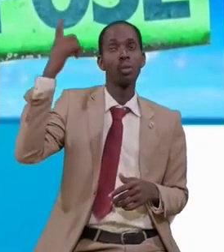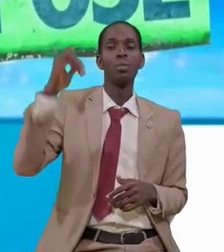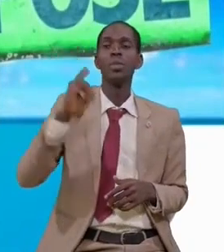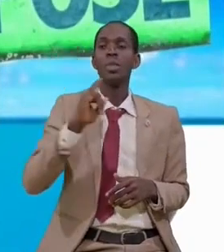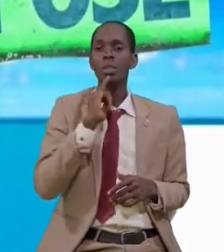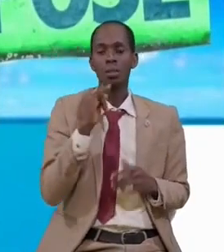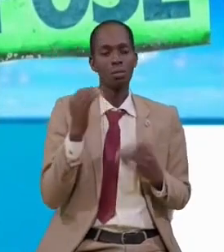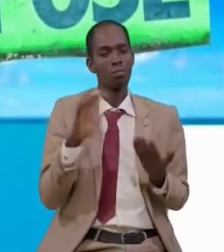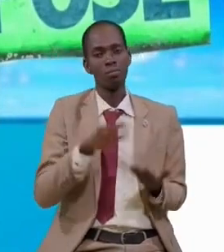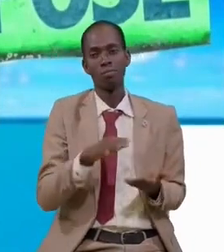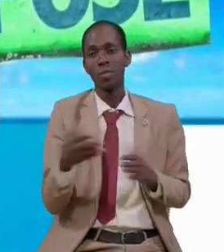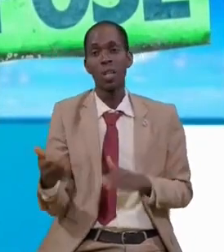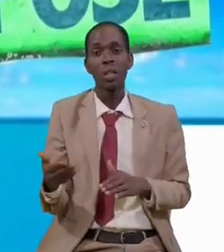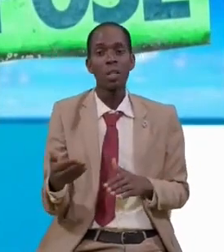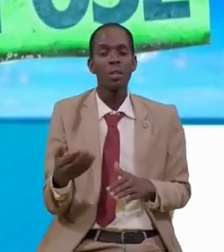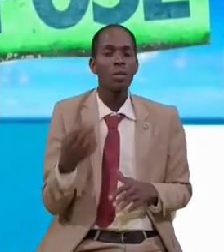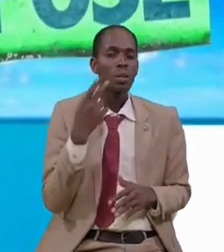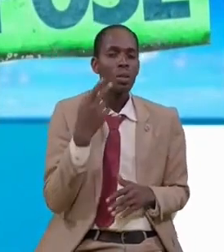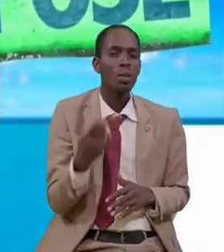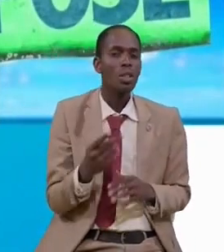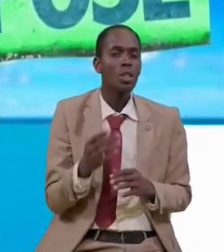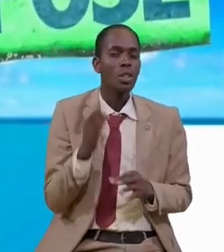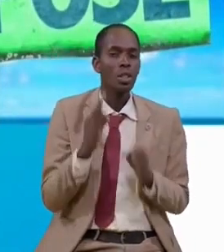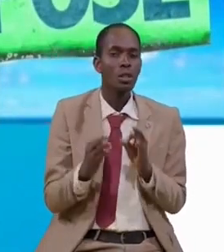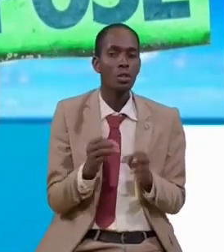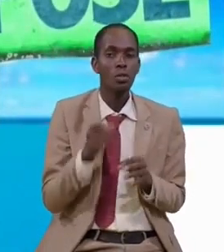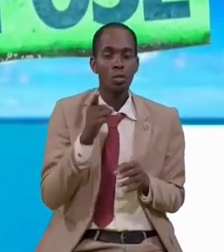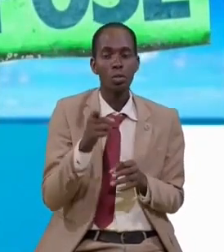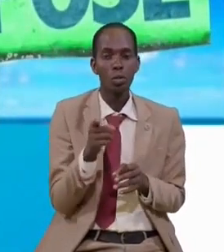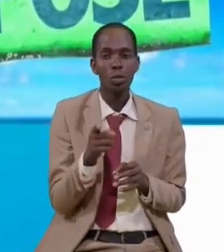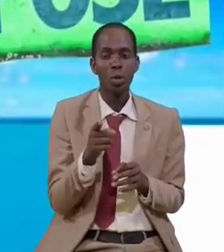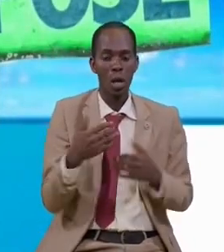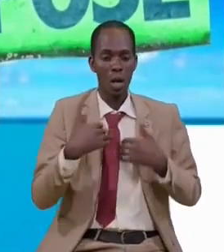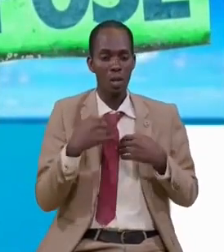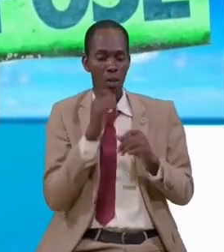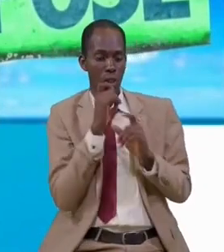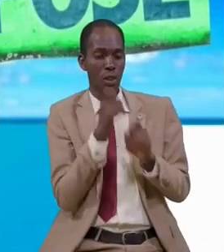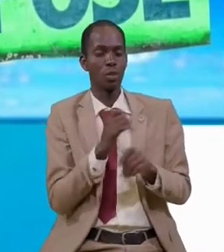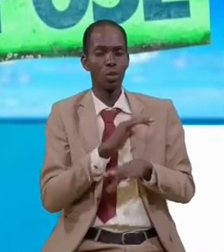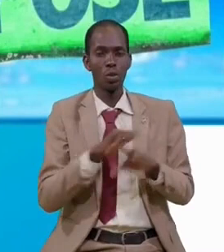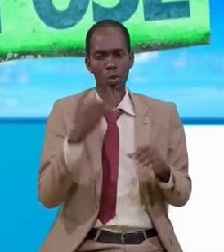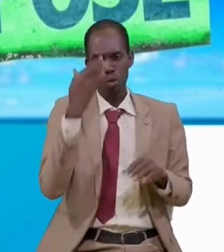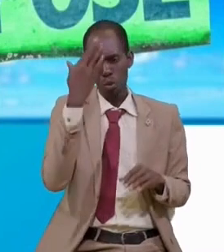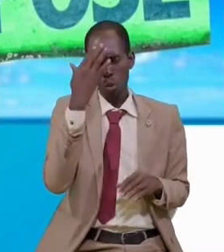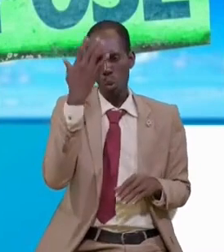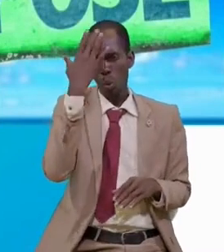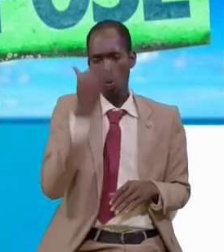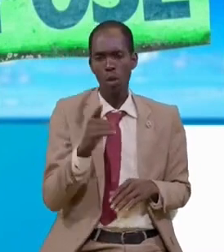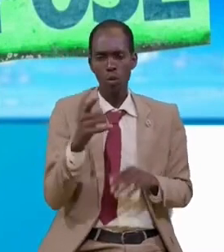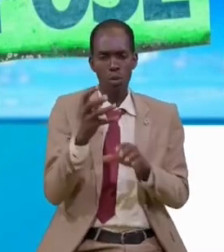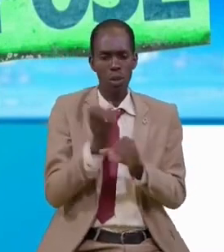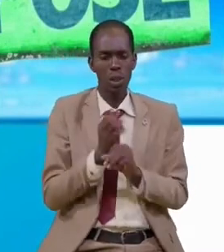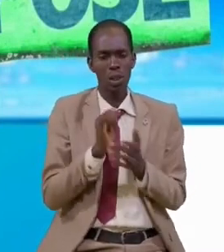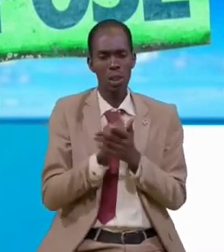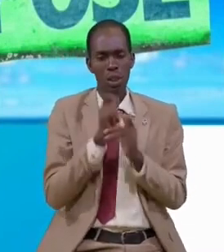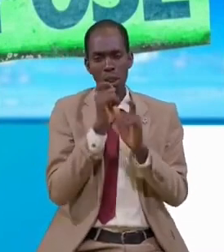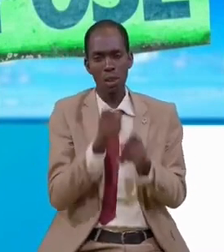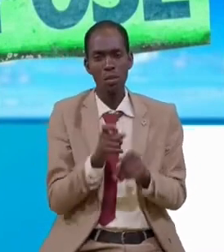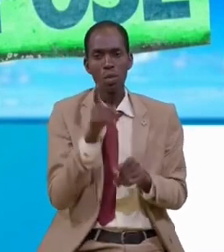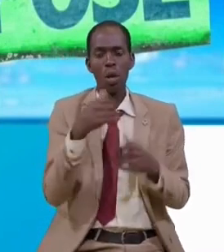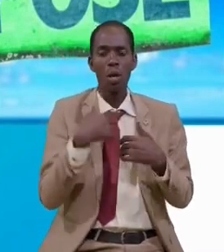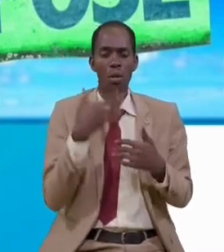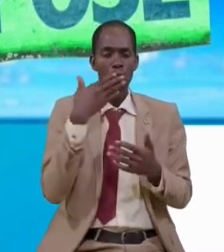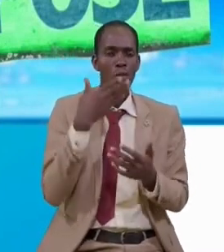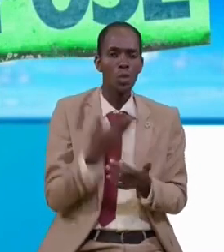gifting, but you don't know why you have that gifting, you don't know why God has given you that voice, you tend